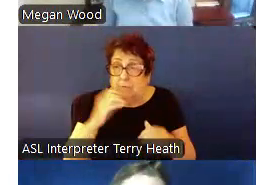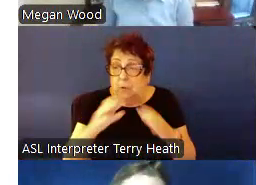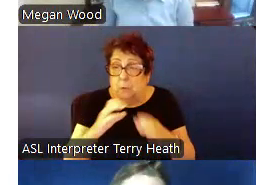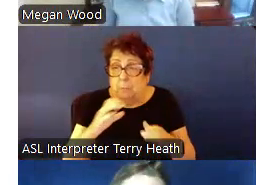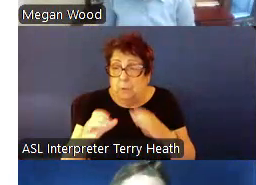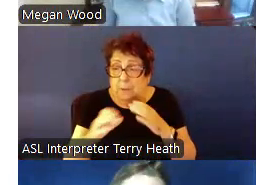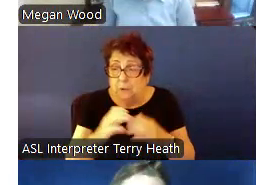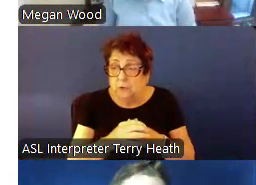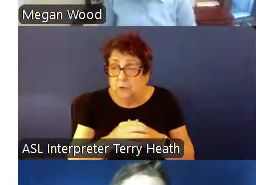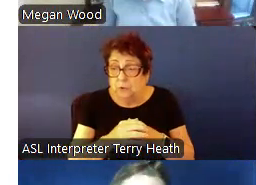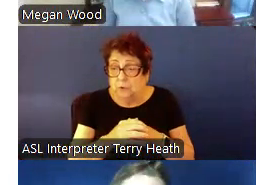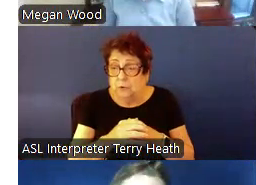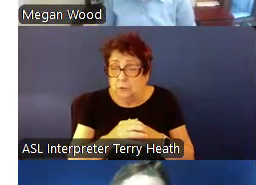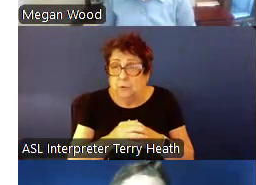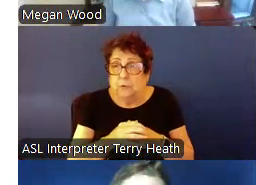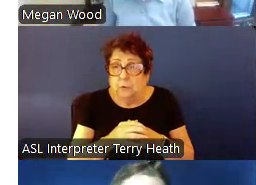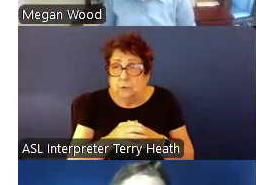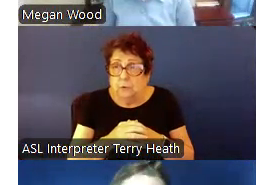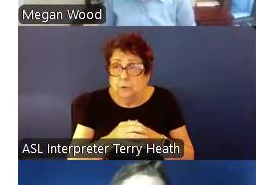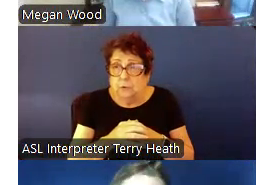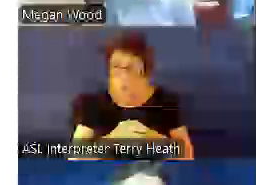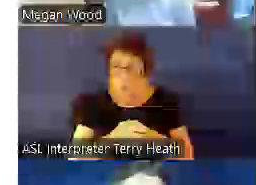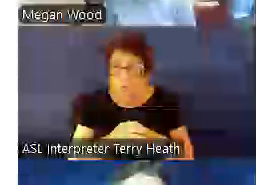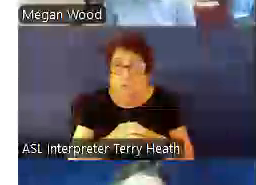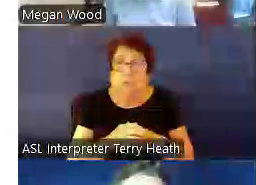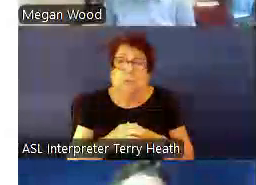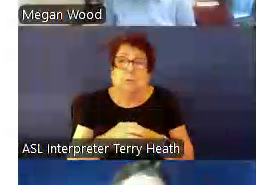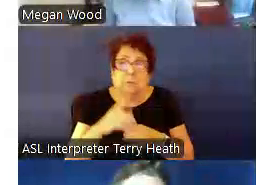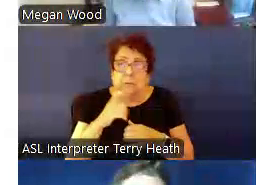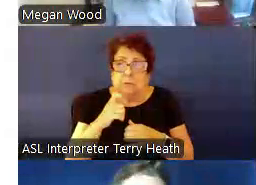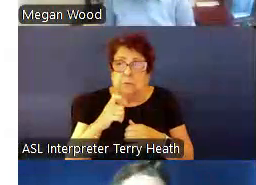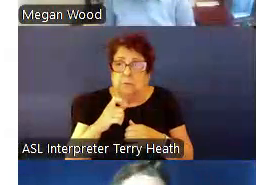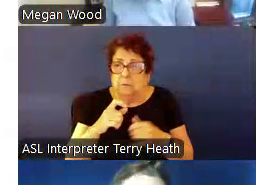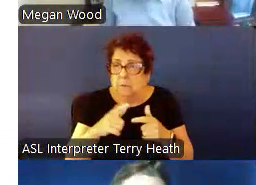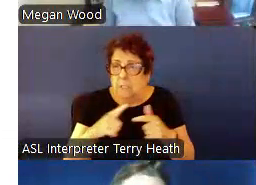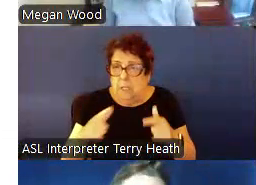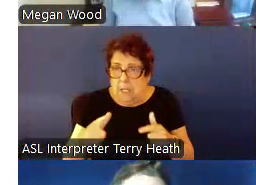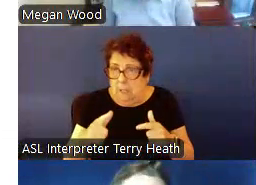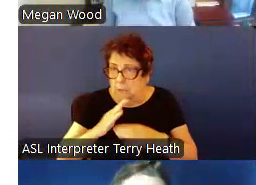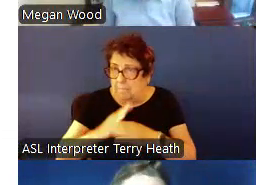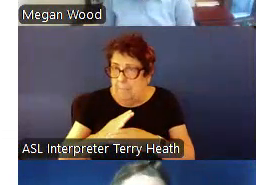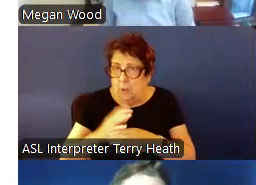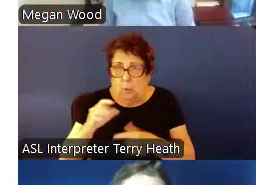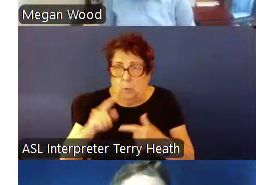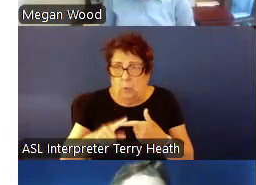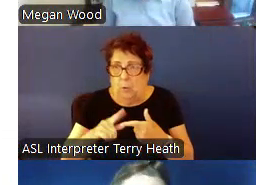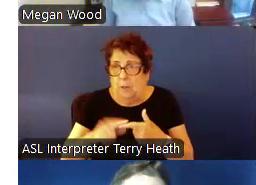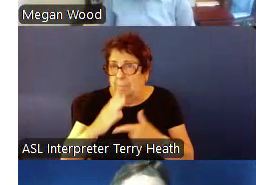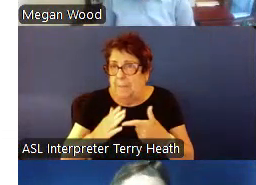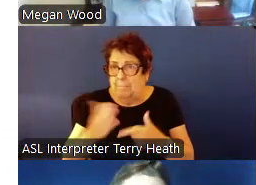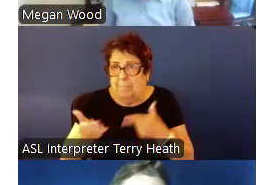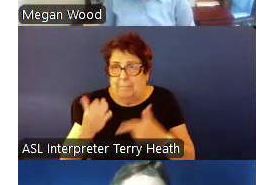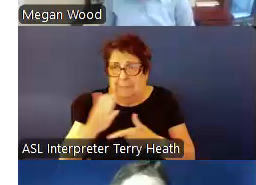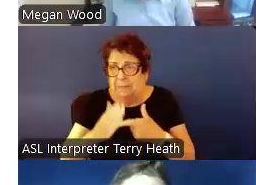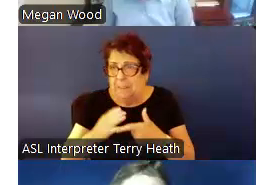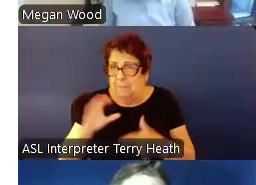is confusing because it's a language barrier, or if maybe there's some cognitive issues going on there. And we've